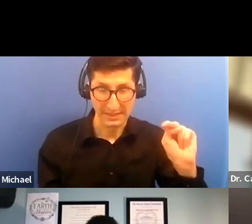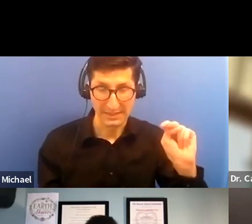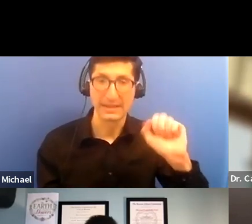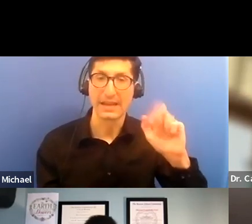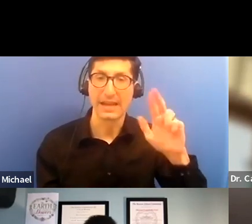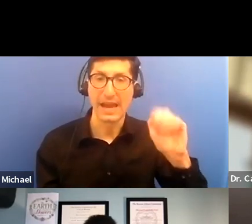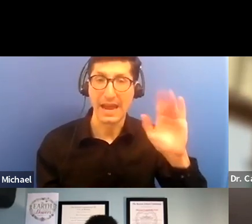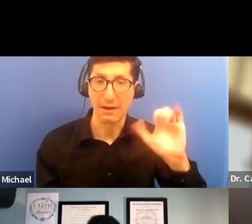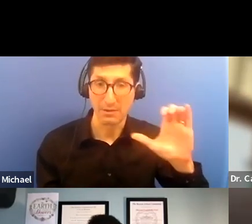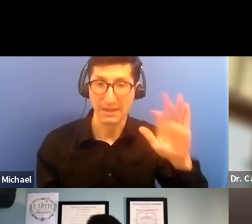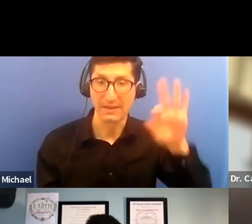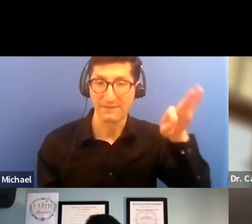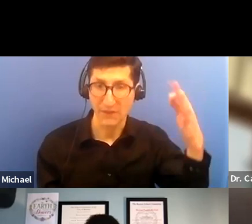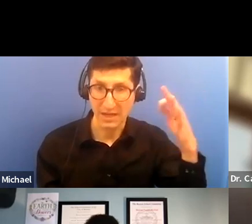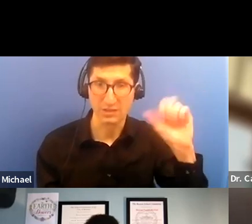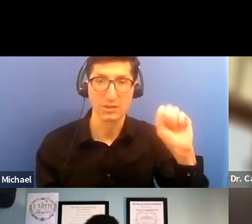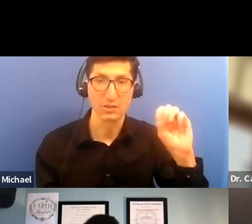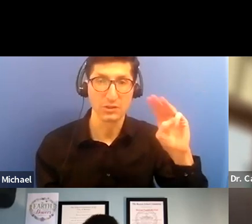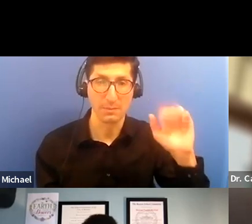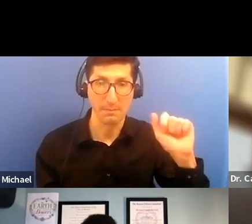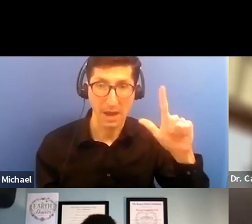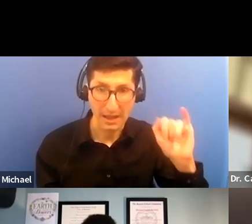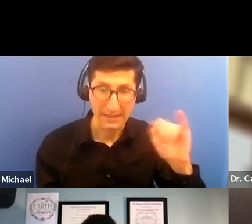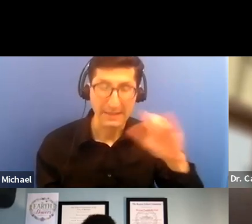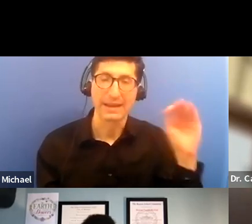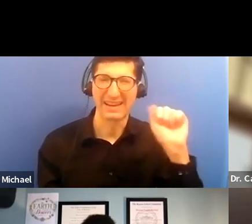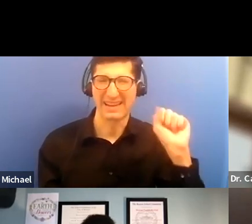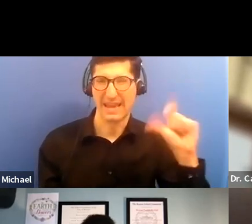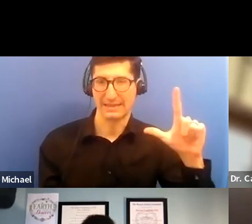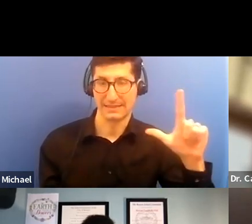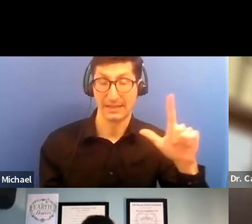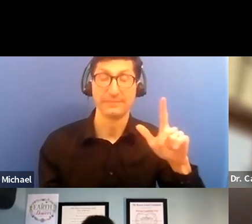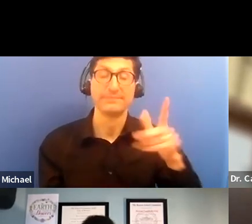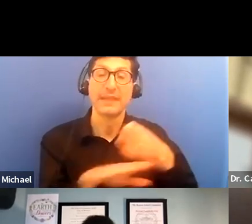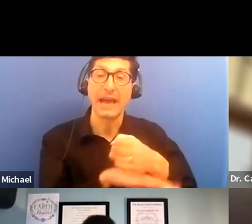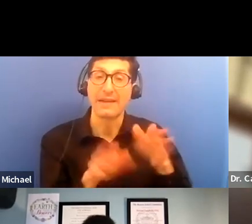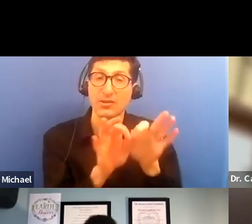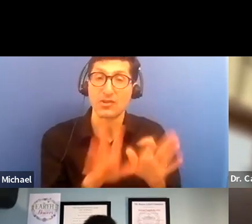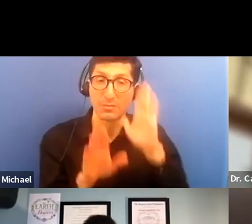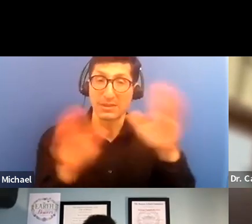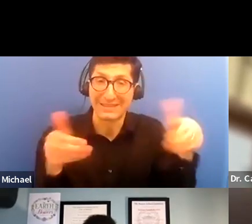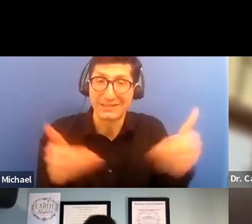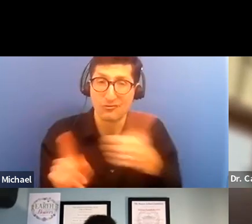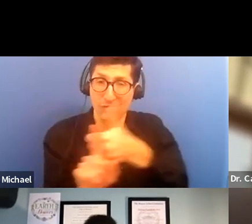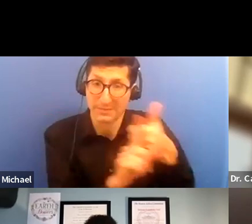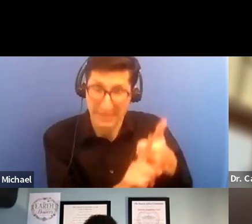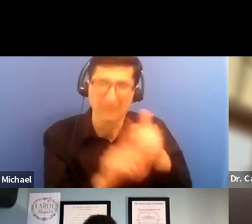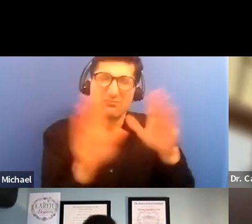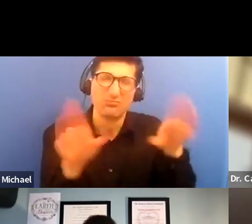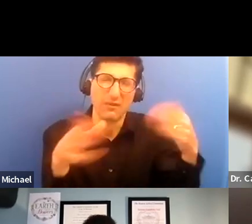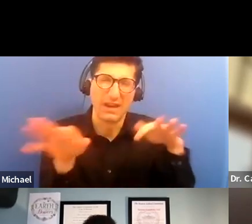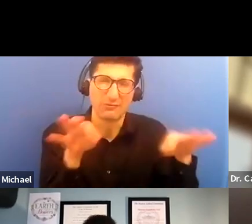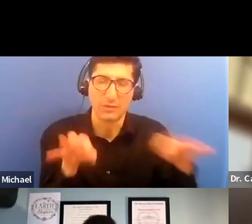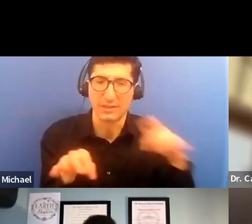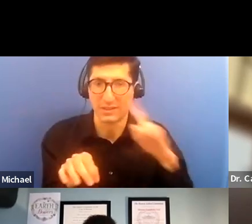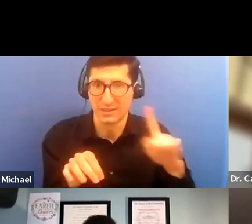Sign Language. After our interpreters finish introducing themselves and providing Zoom instructions, we will activate